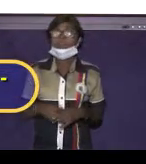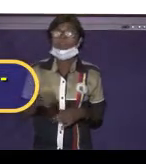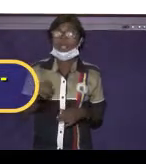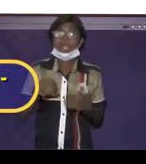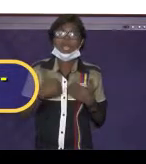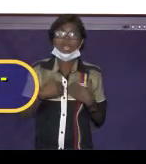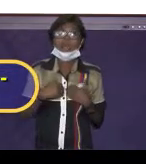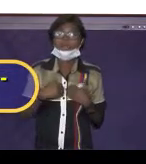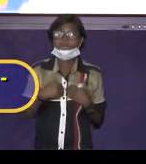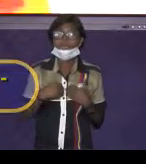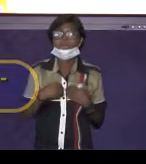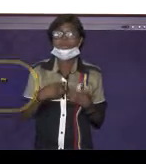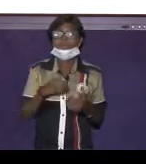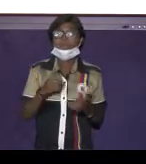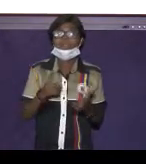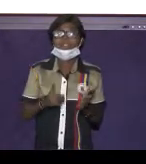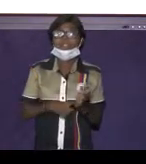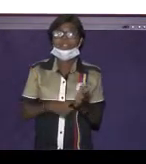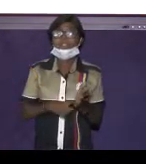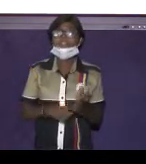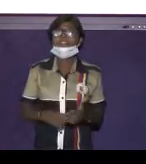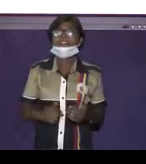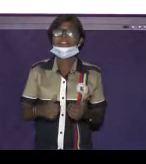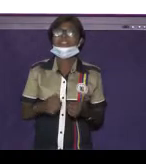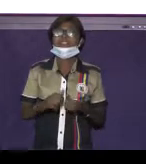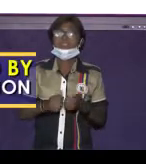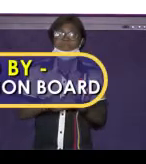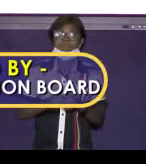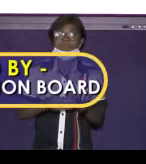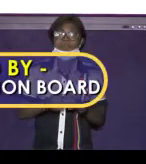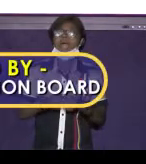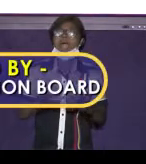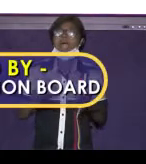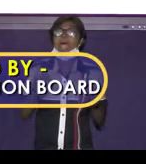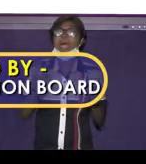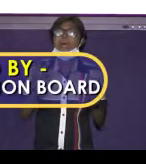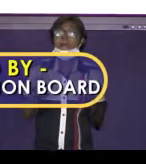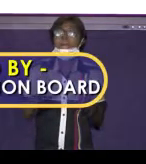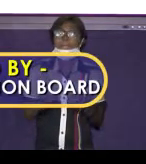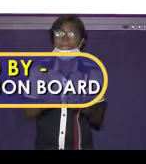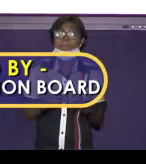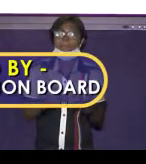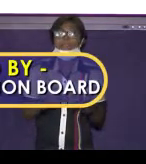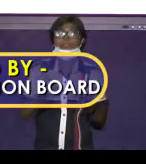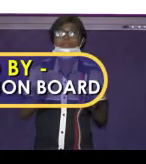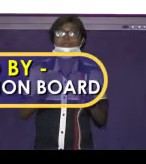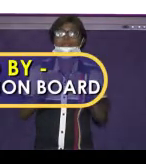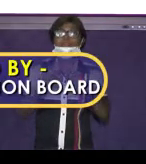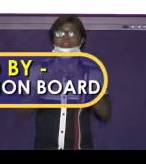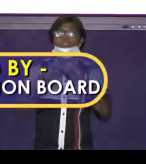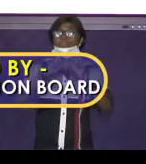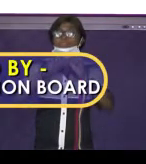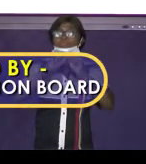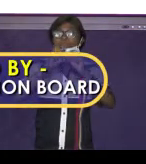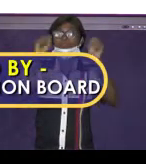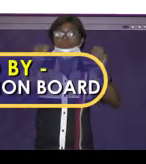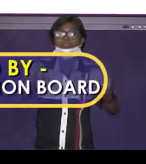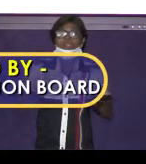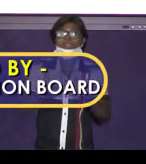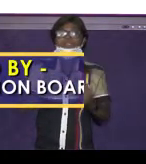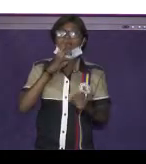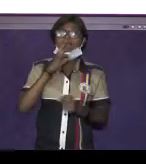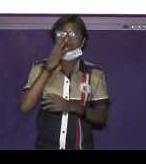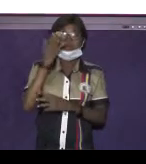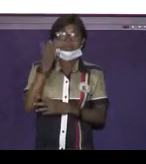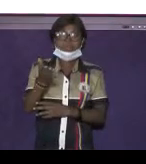I have this task. How many squares are there? Remember, a square is